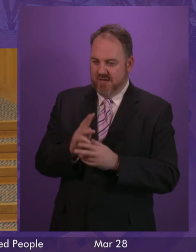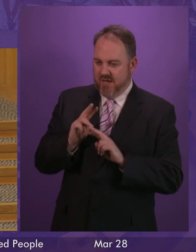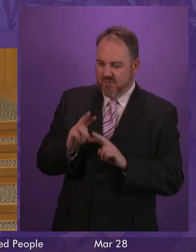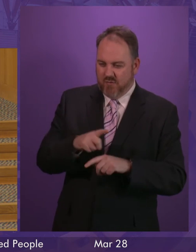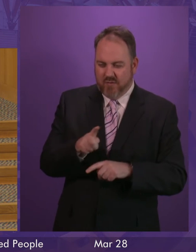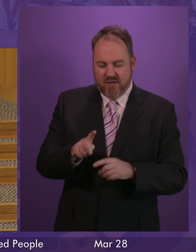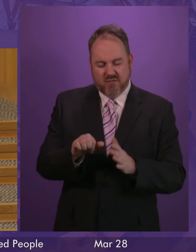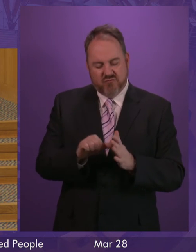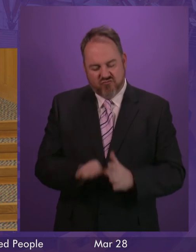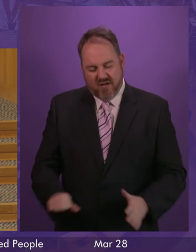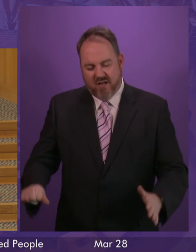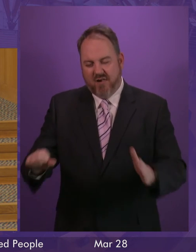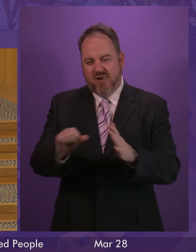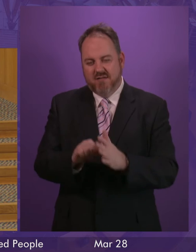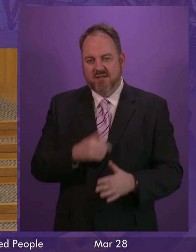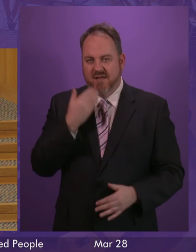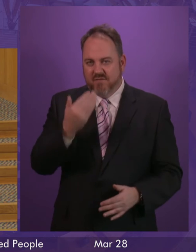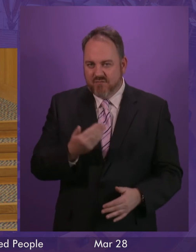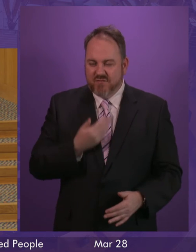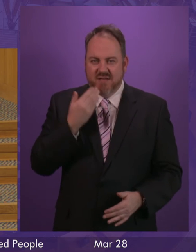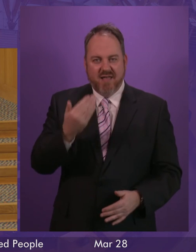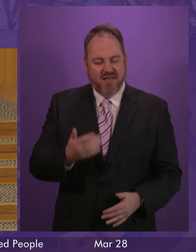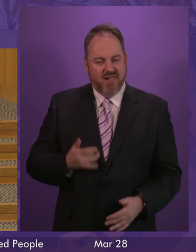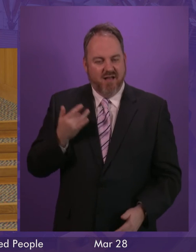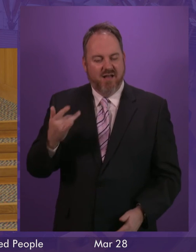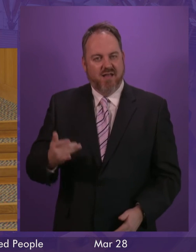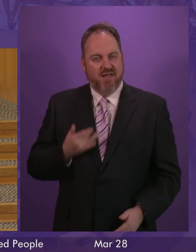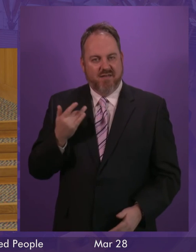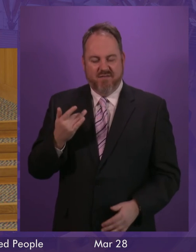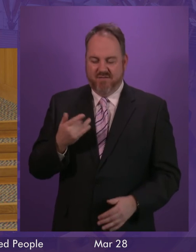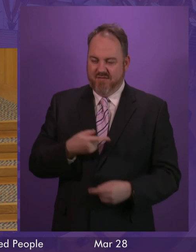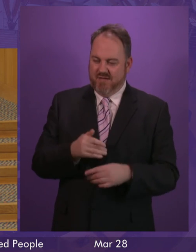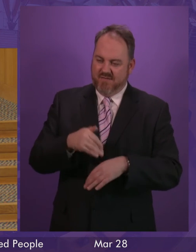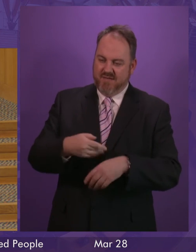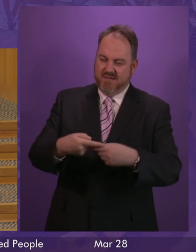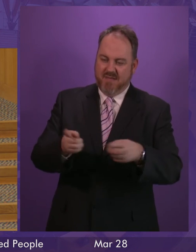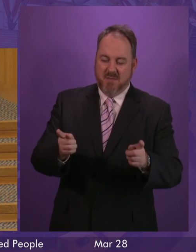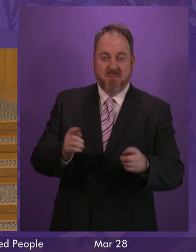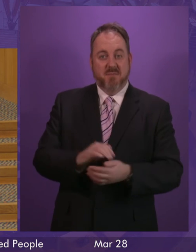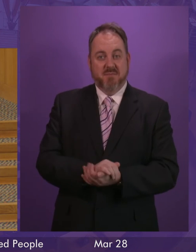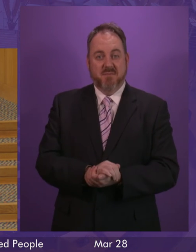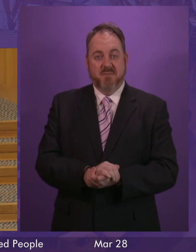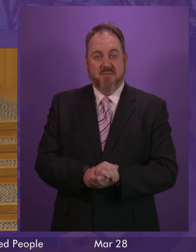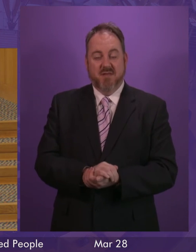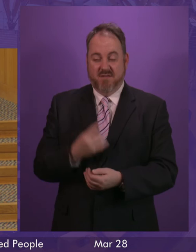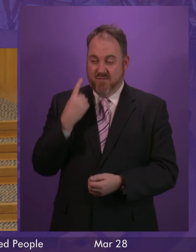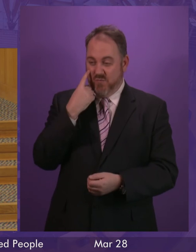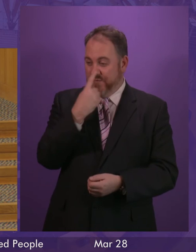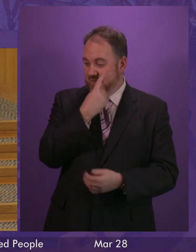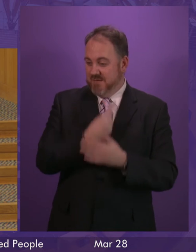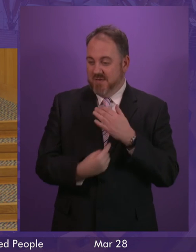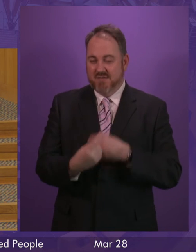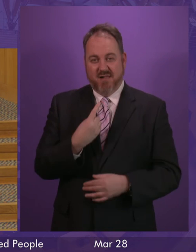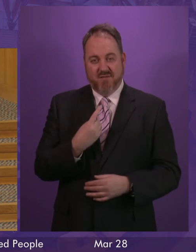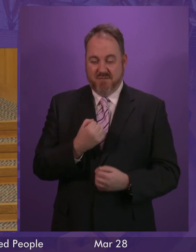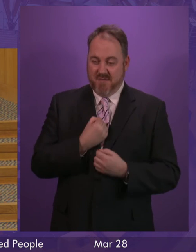struggles that many had to endure in their everyday lives. Indeed, my previous involvement and experience gave me